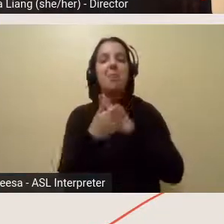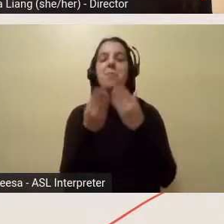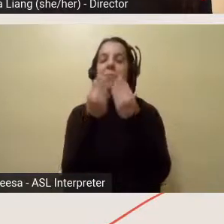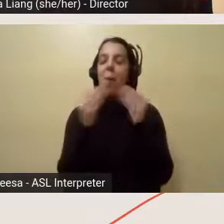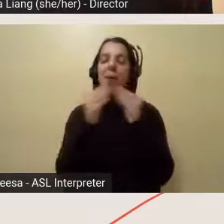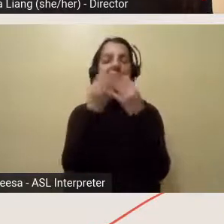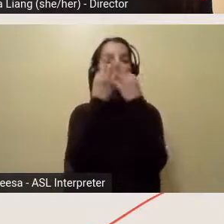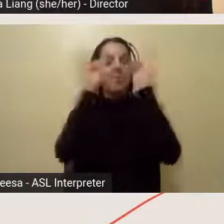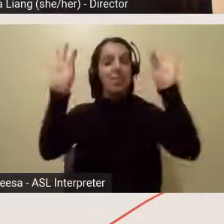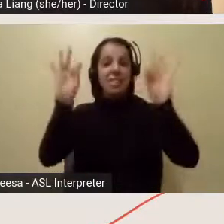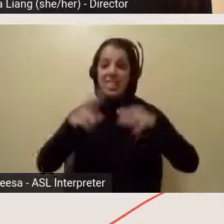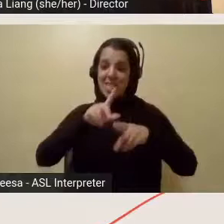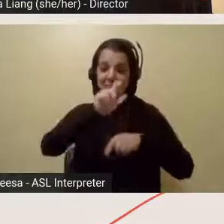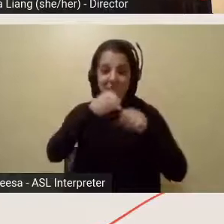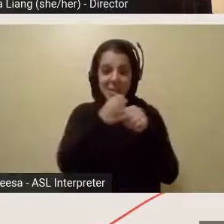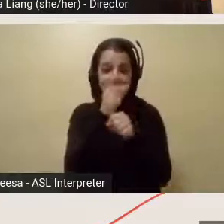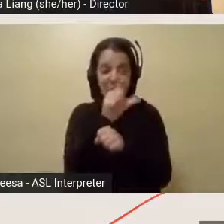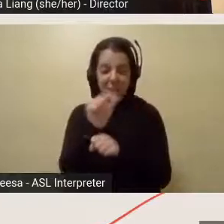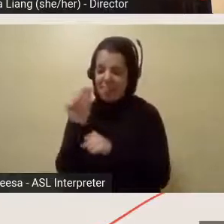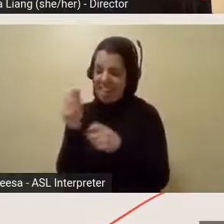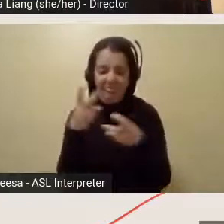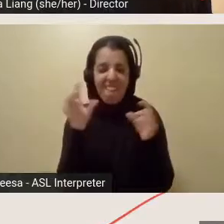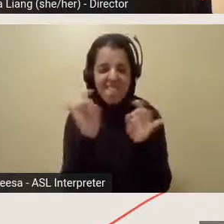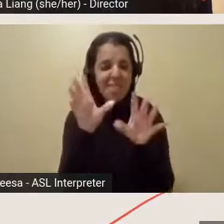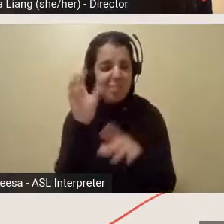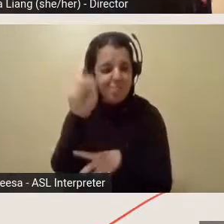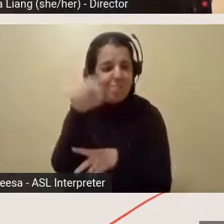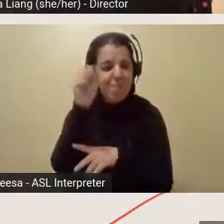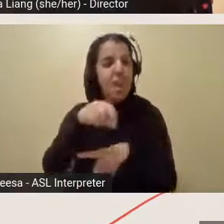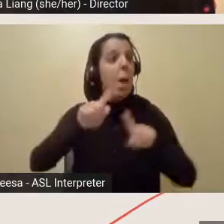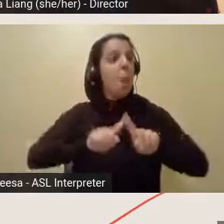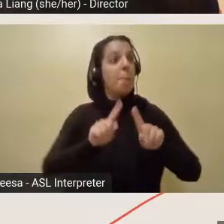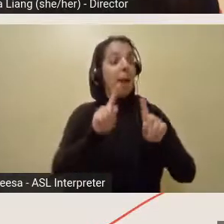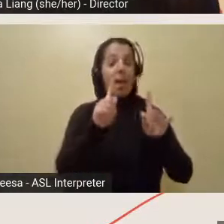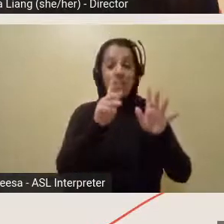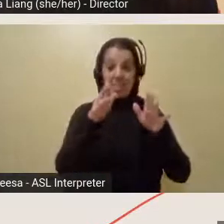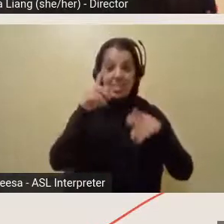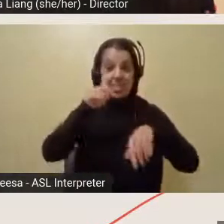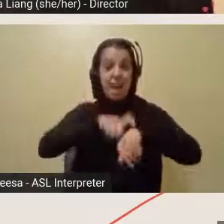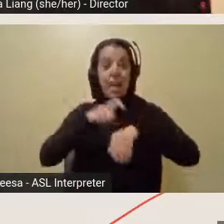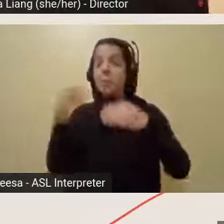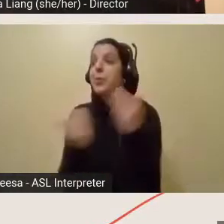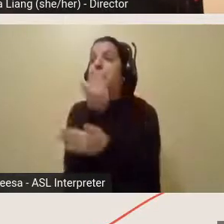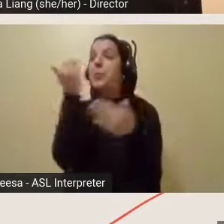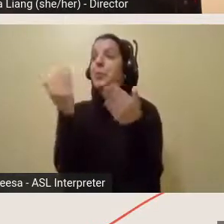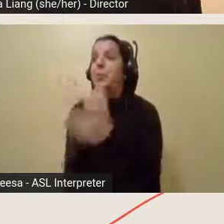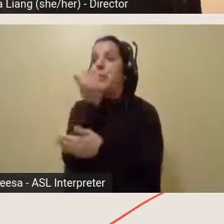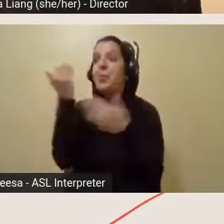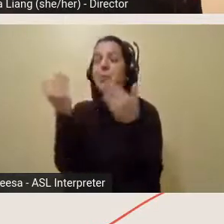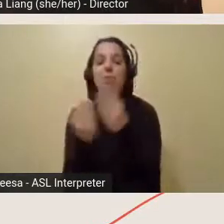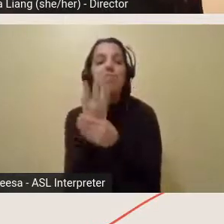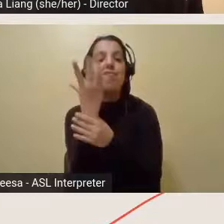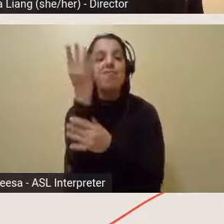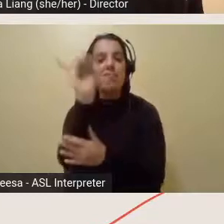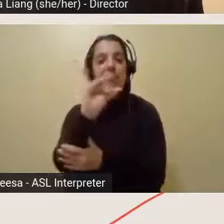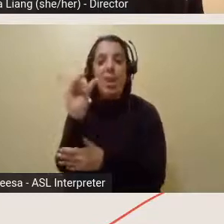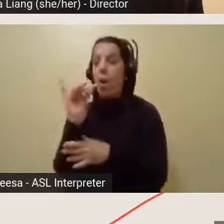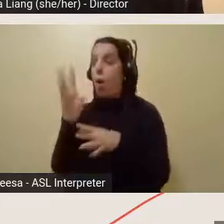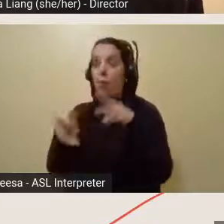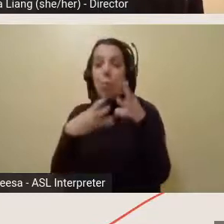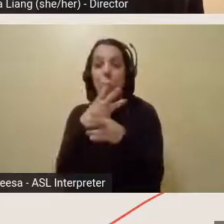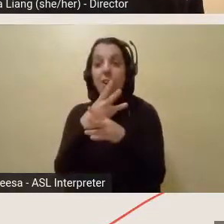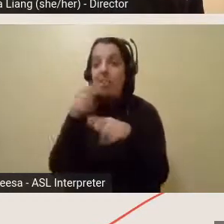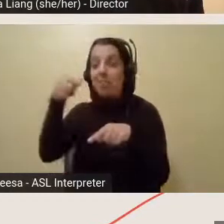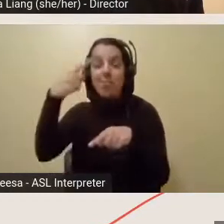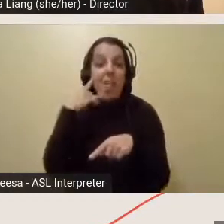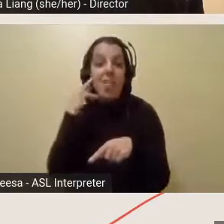it's because it's a period of collapse, but it's also the period of birthing. It's the birthing of a new world, a world without police, a world